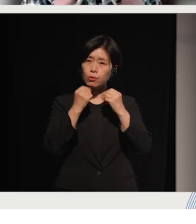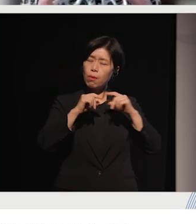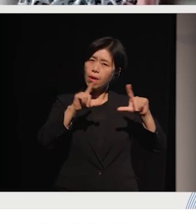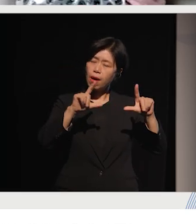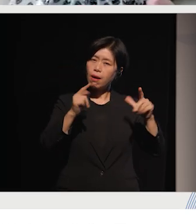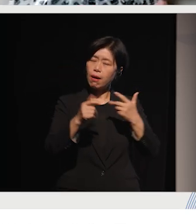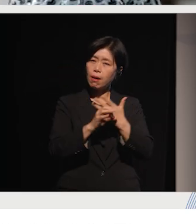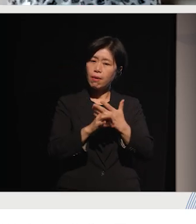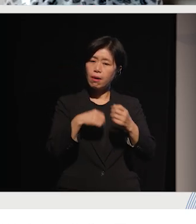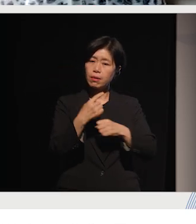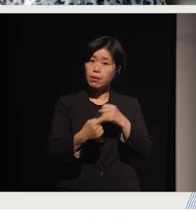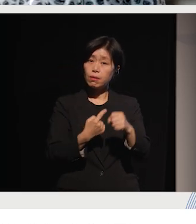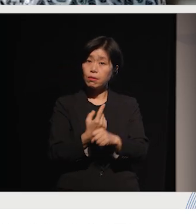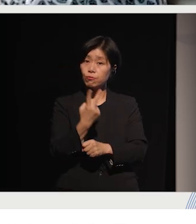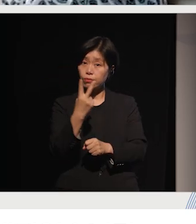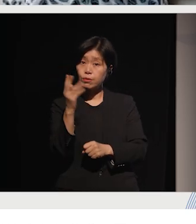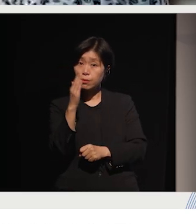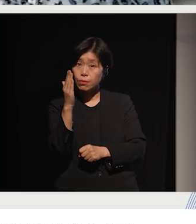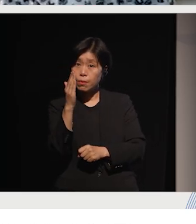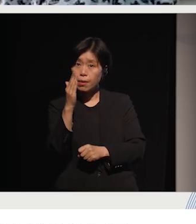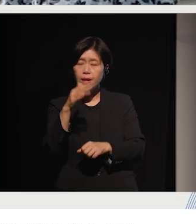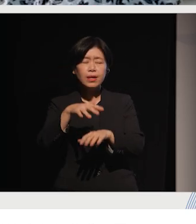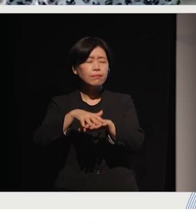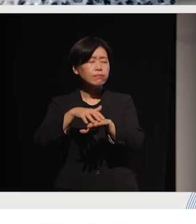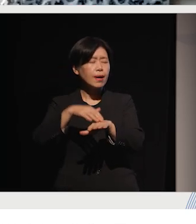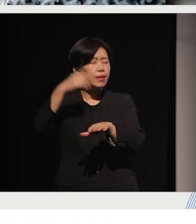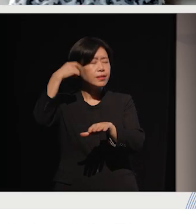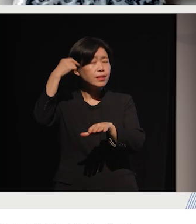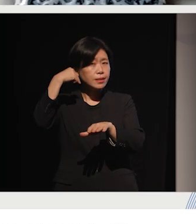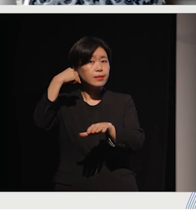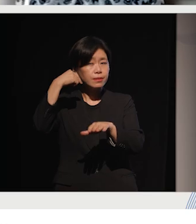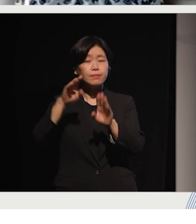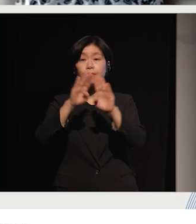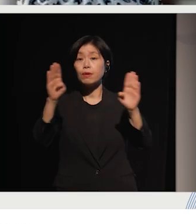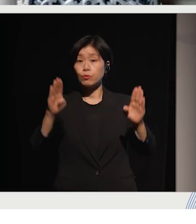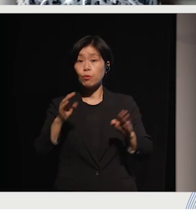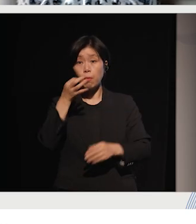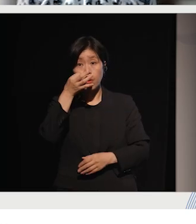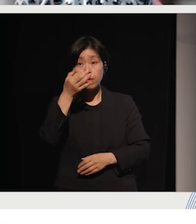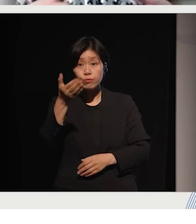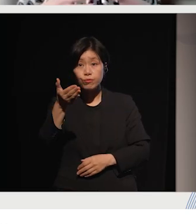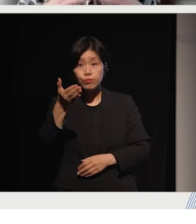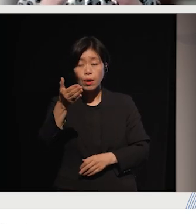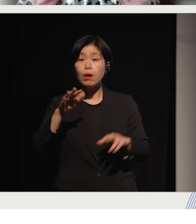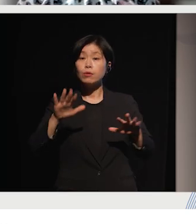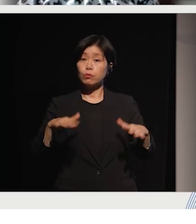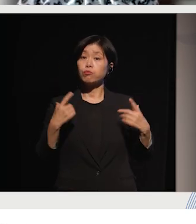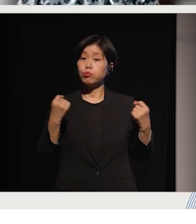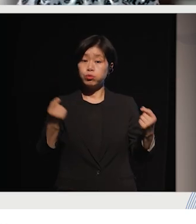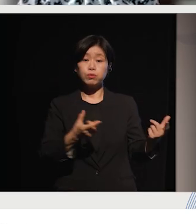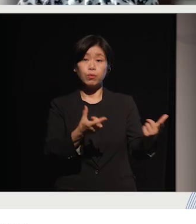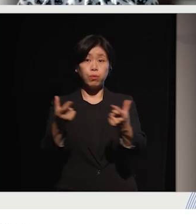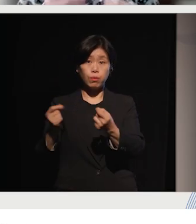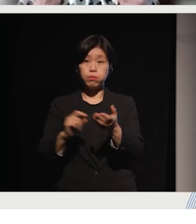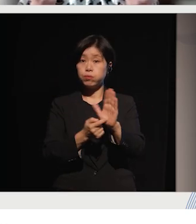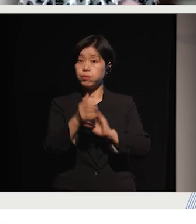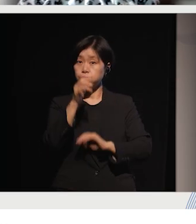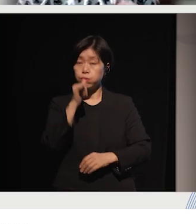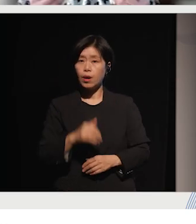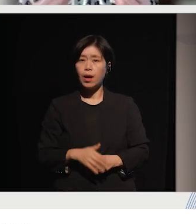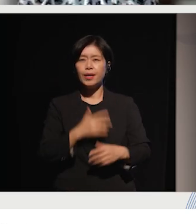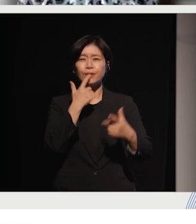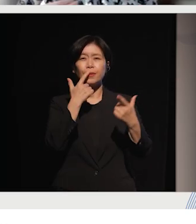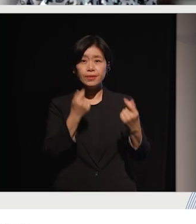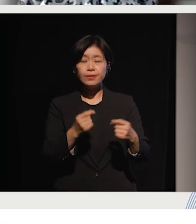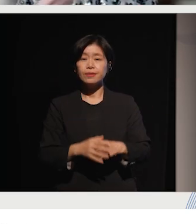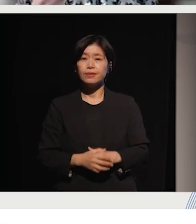have 3 tours in American Sign Language per year. And while these programs can be fantastic and